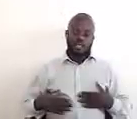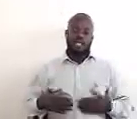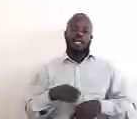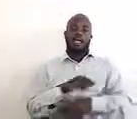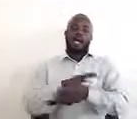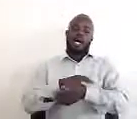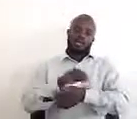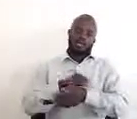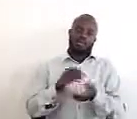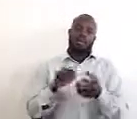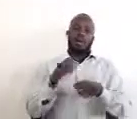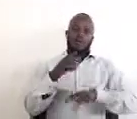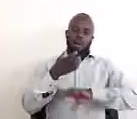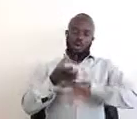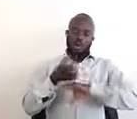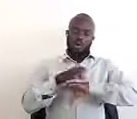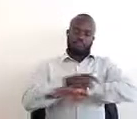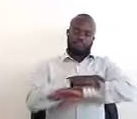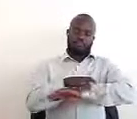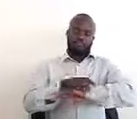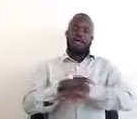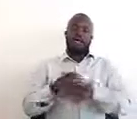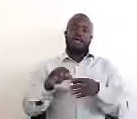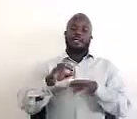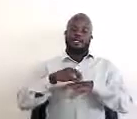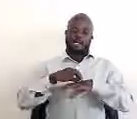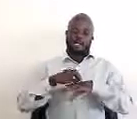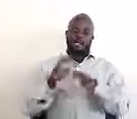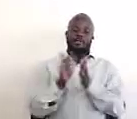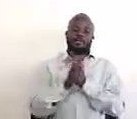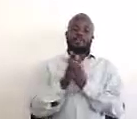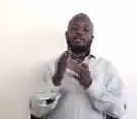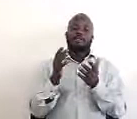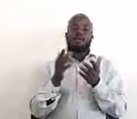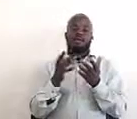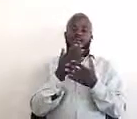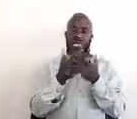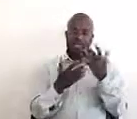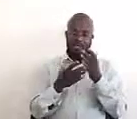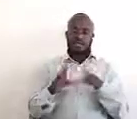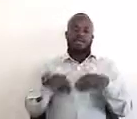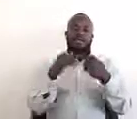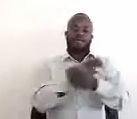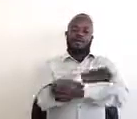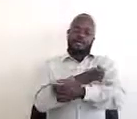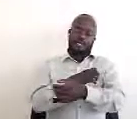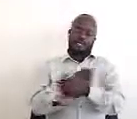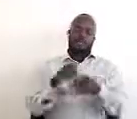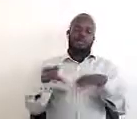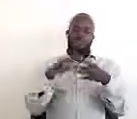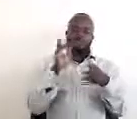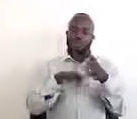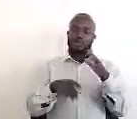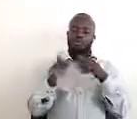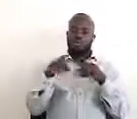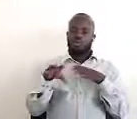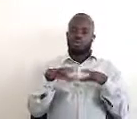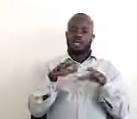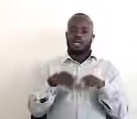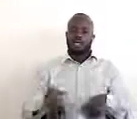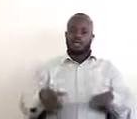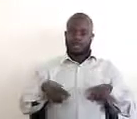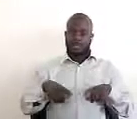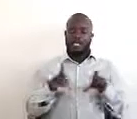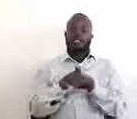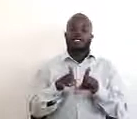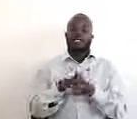our bodies, muscles, bones, skin, and blood. Gives us the energy to do the stuff in our life that we need